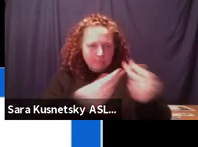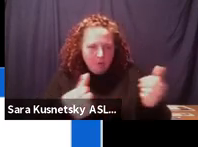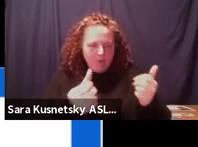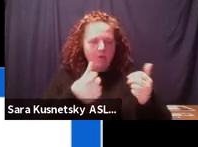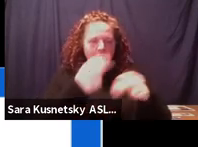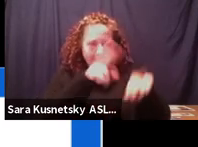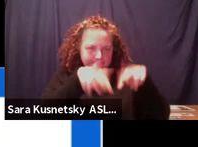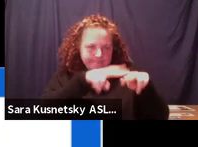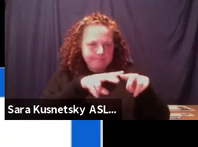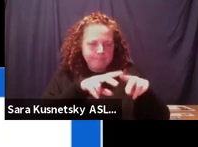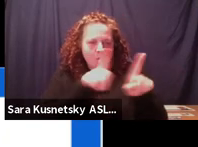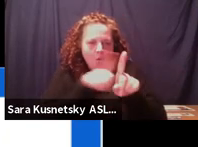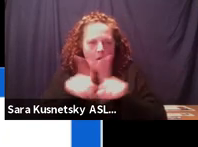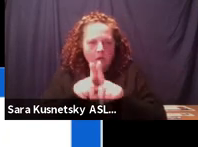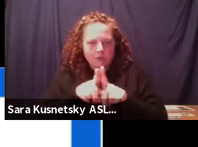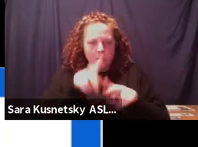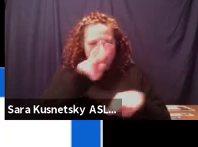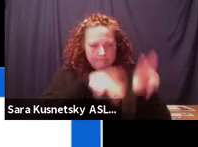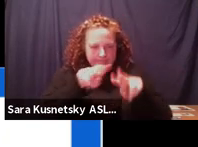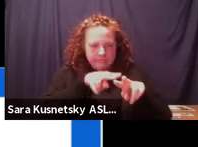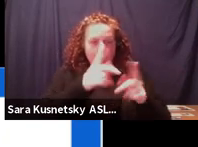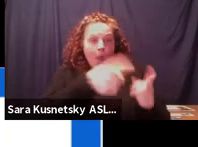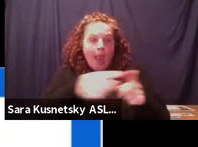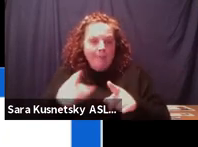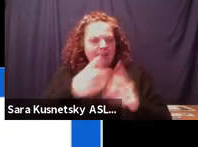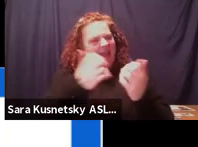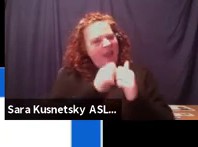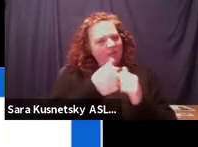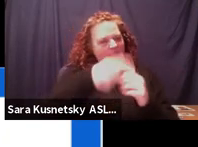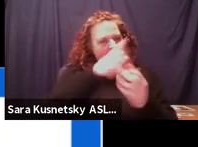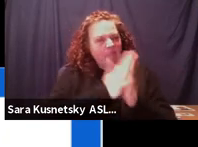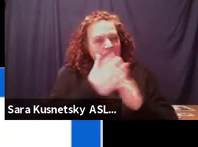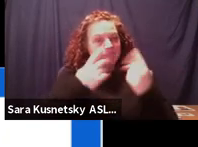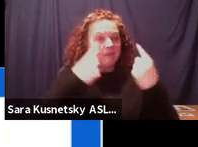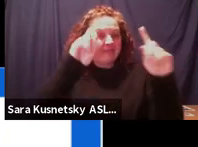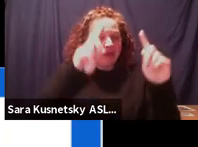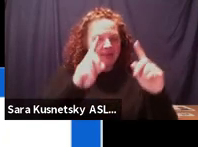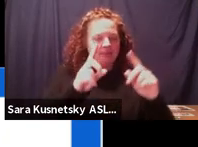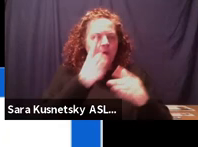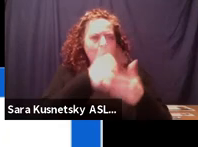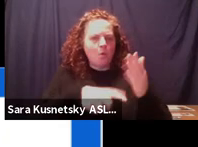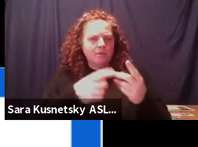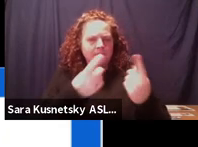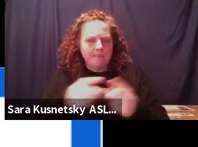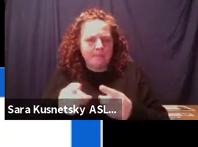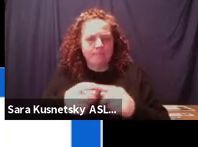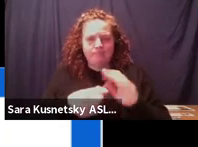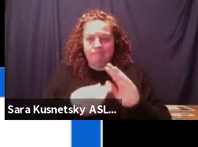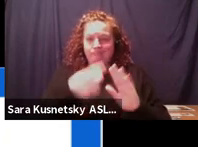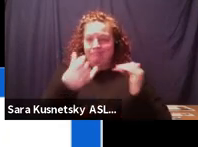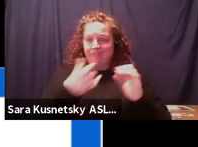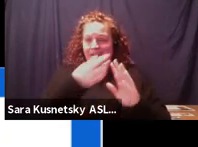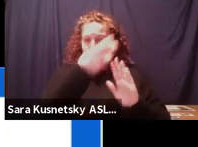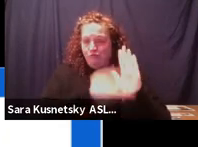monitor our interventions to determine their effectiveness and assess issues of equity. Here you'll see two graphs. One on the